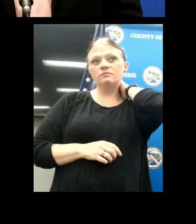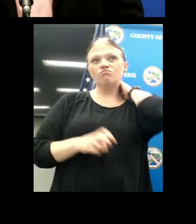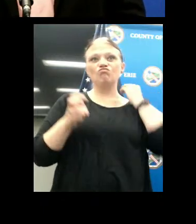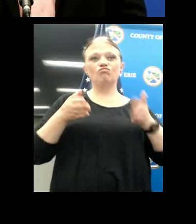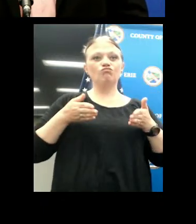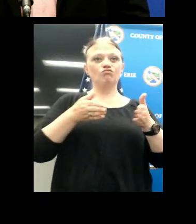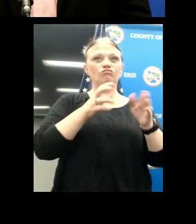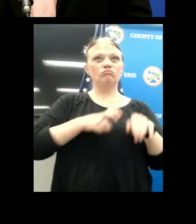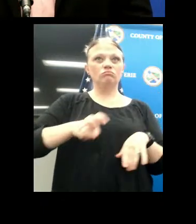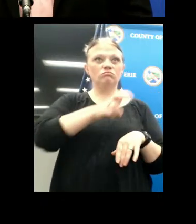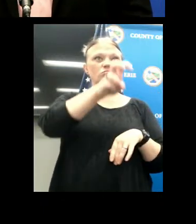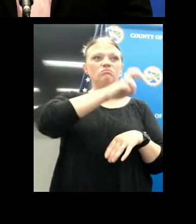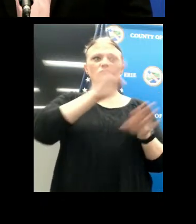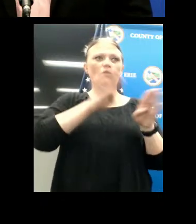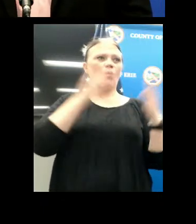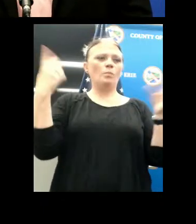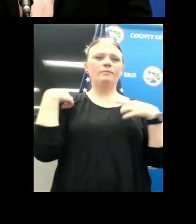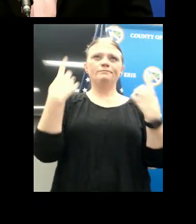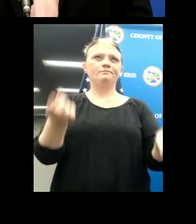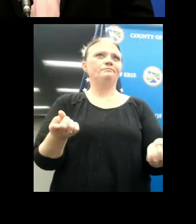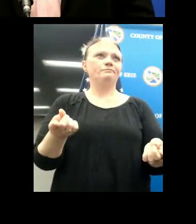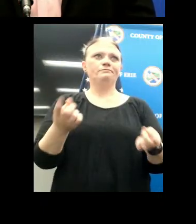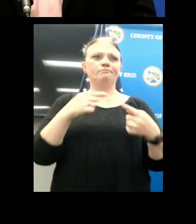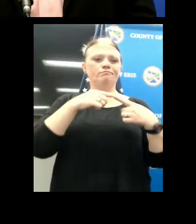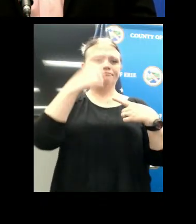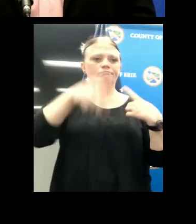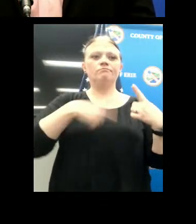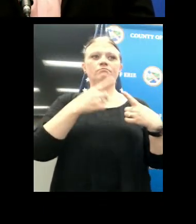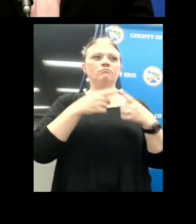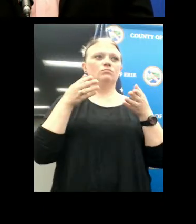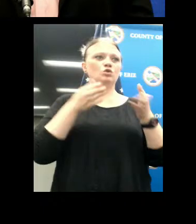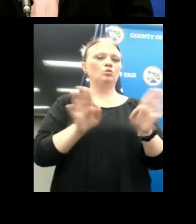Trails, our trails have been open throughout all year. Our